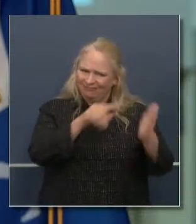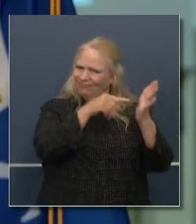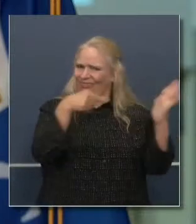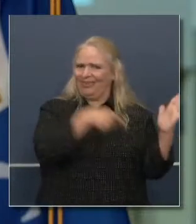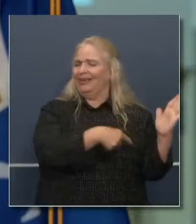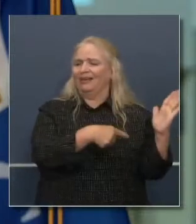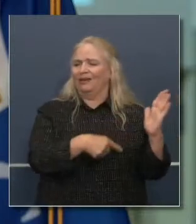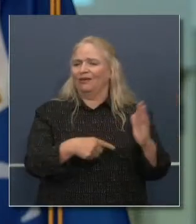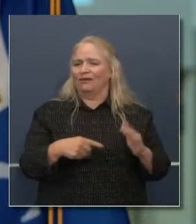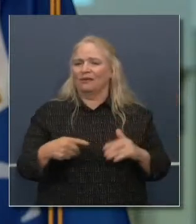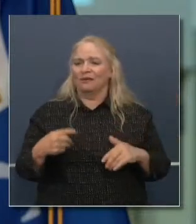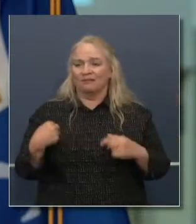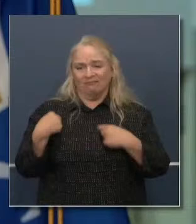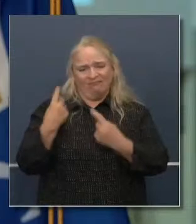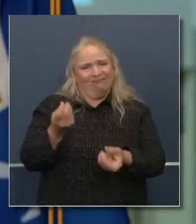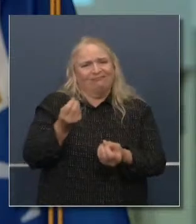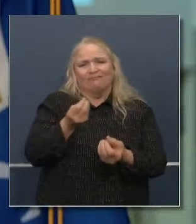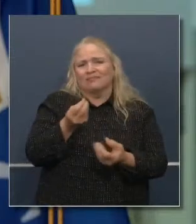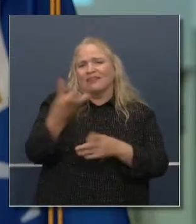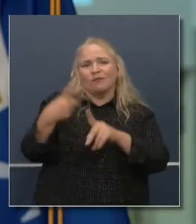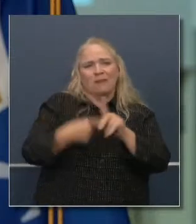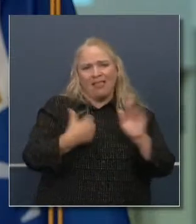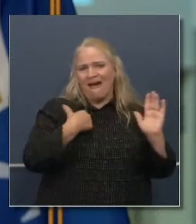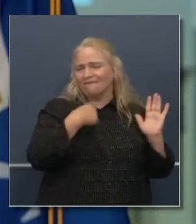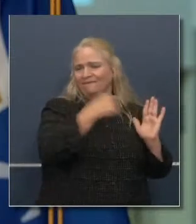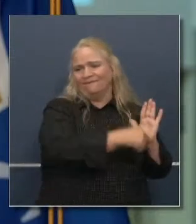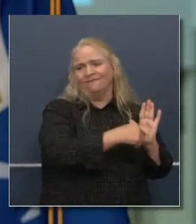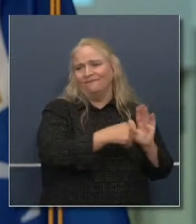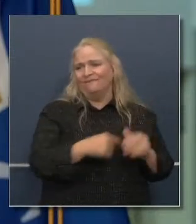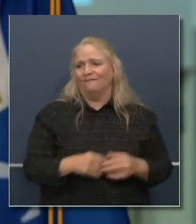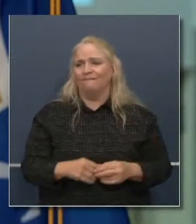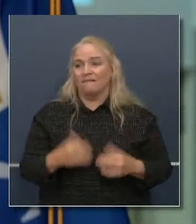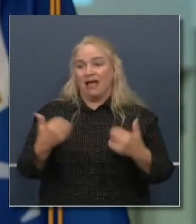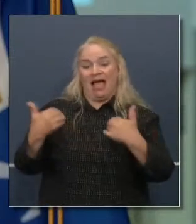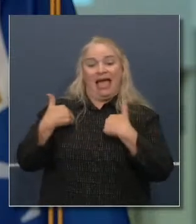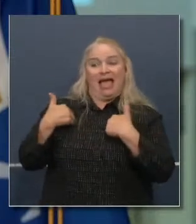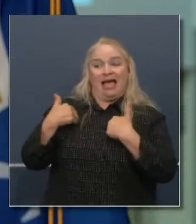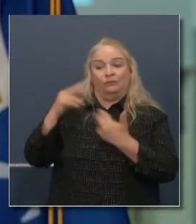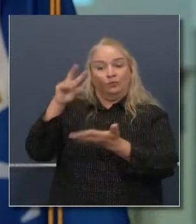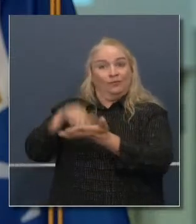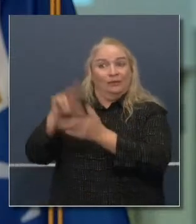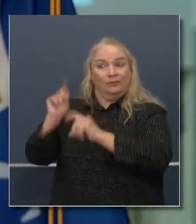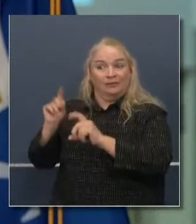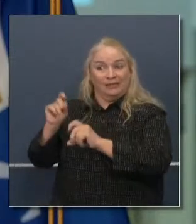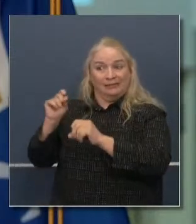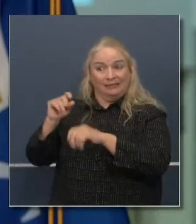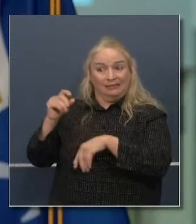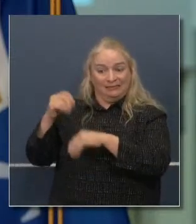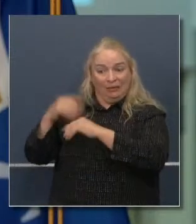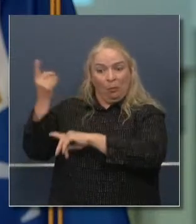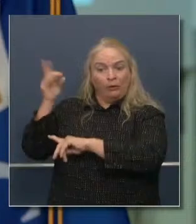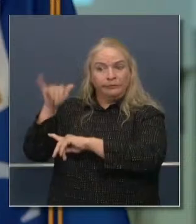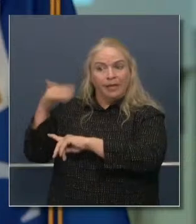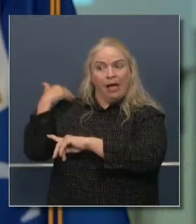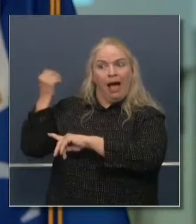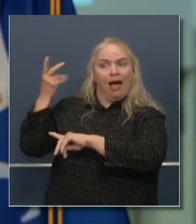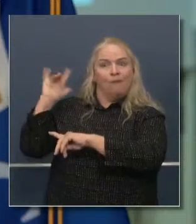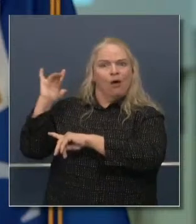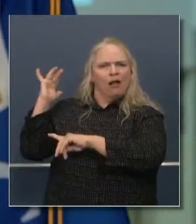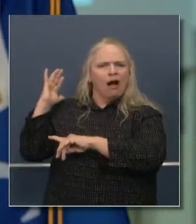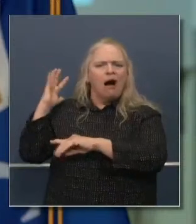last number of months to go from an average of 2,000 tests a day just over 90 days ago. Now you